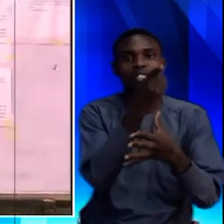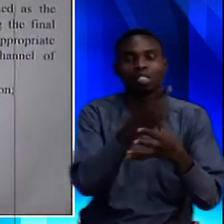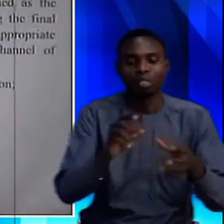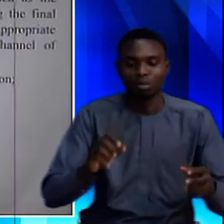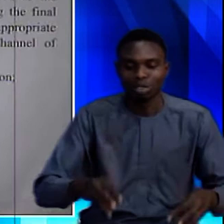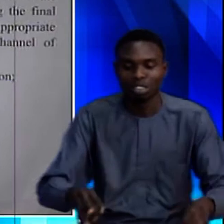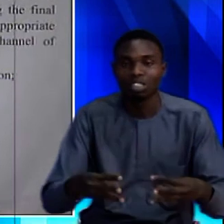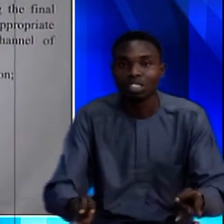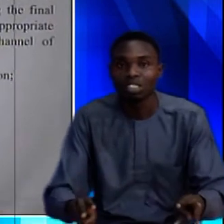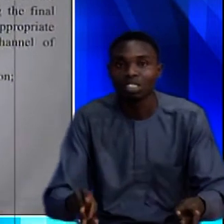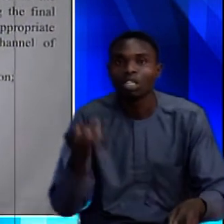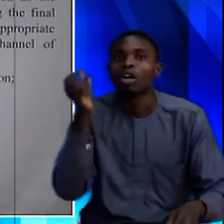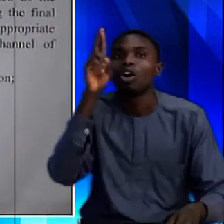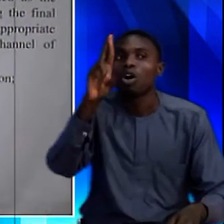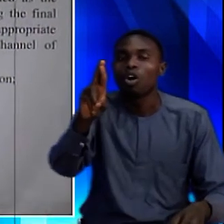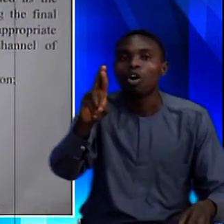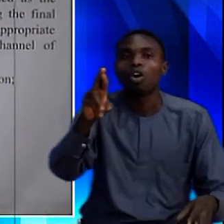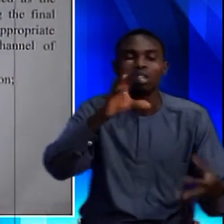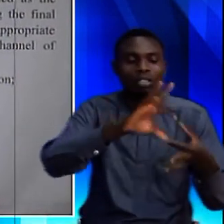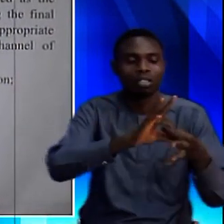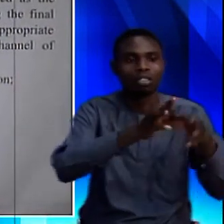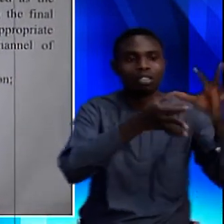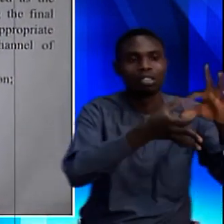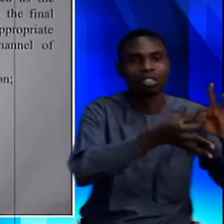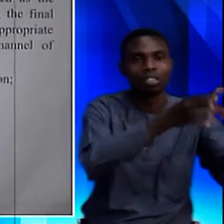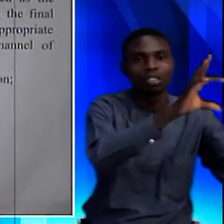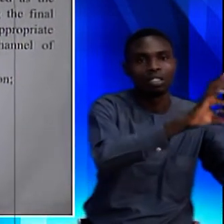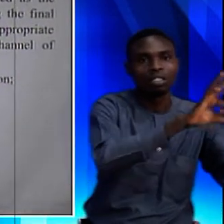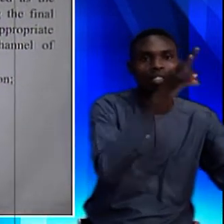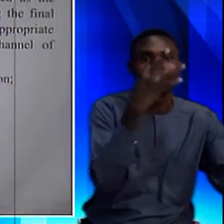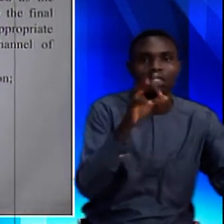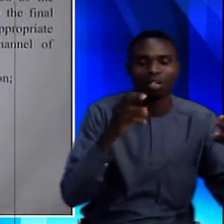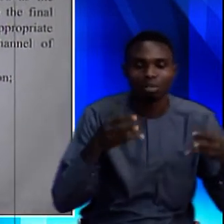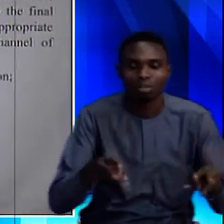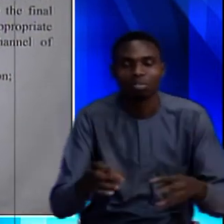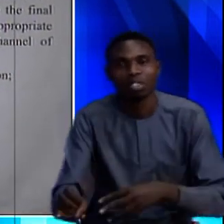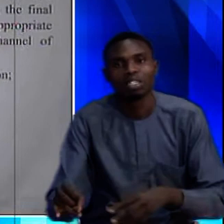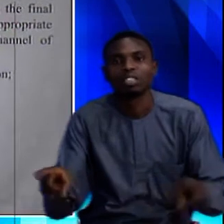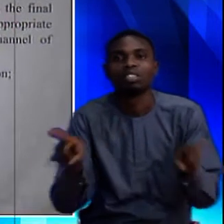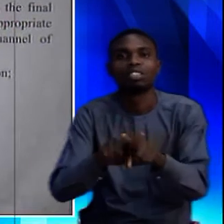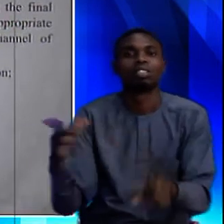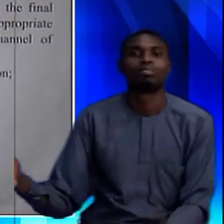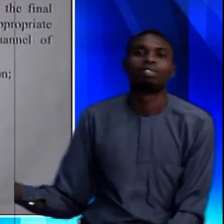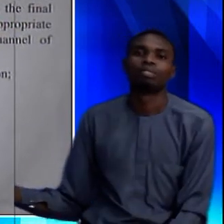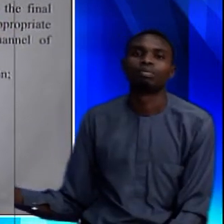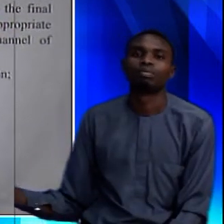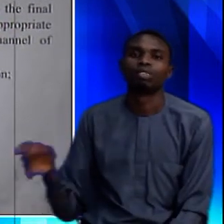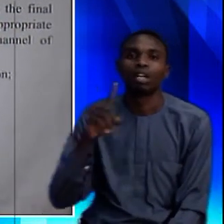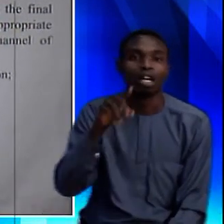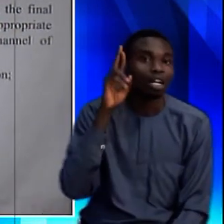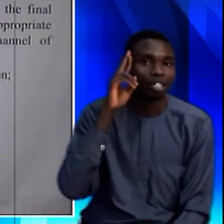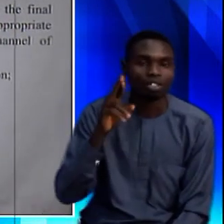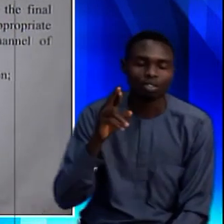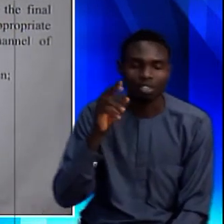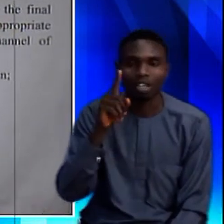talking about what? The channel of distribution, because of this, one after the other. Are you following us?